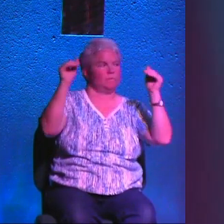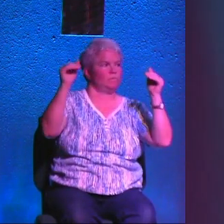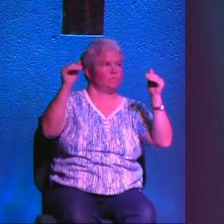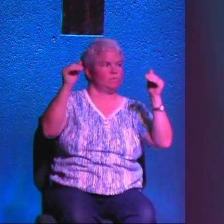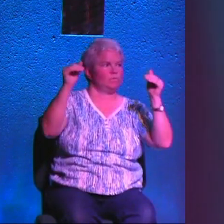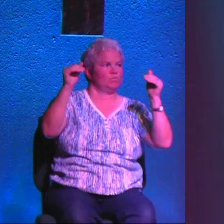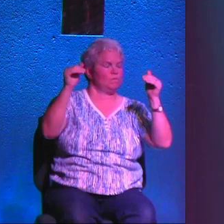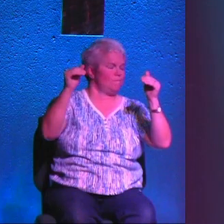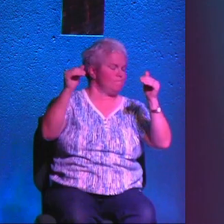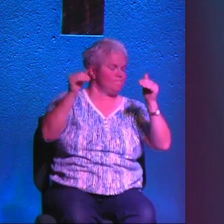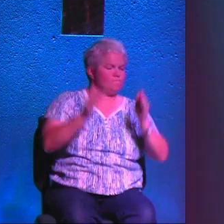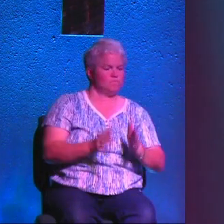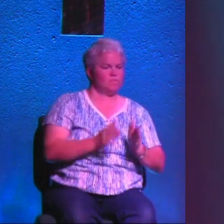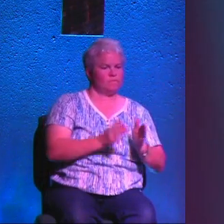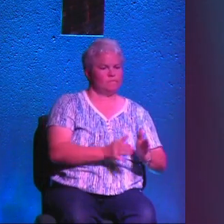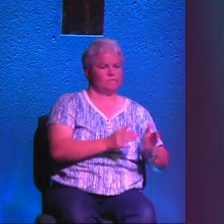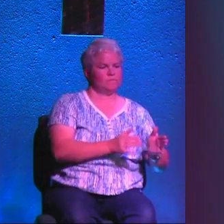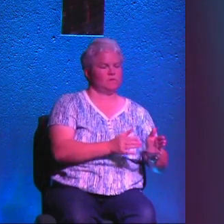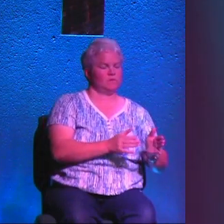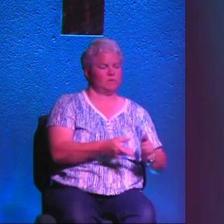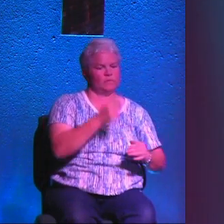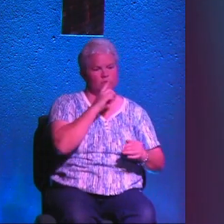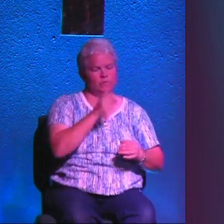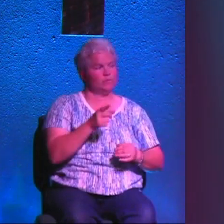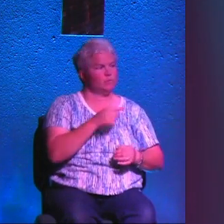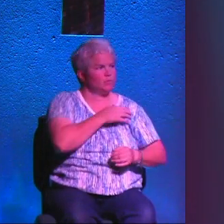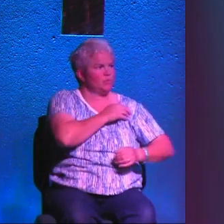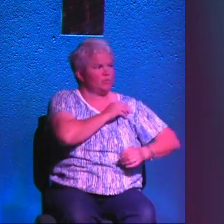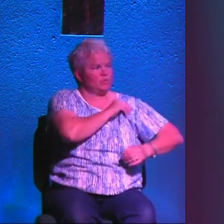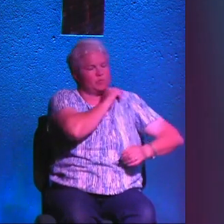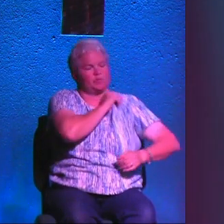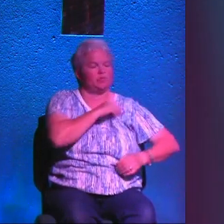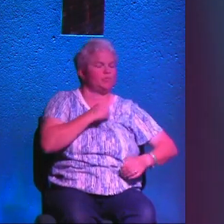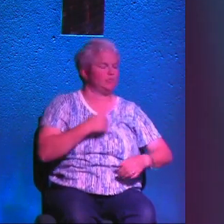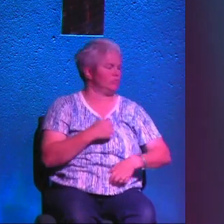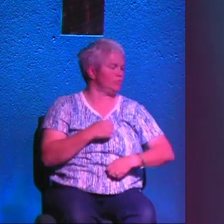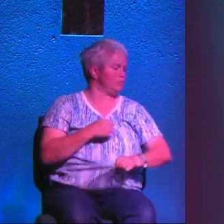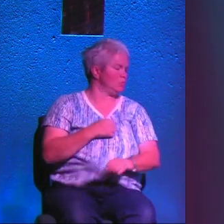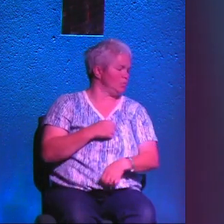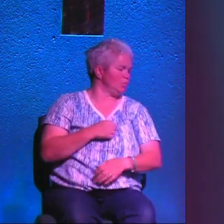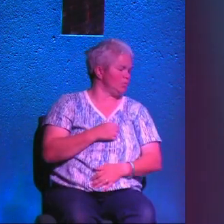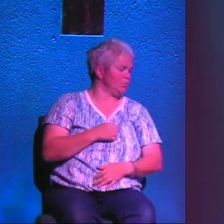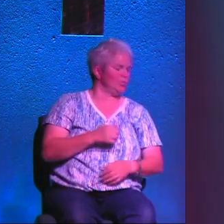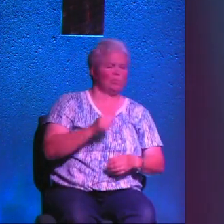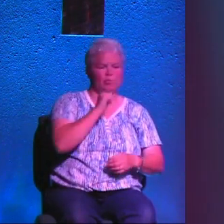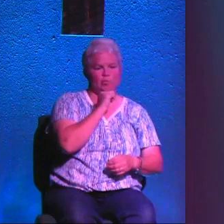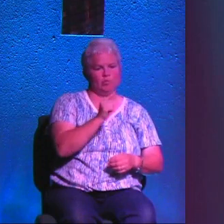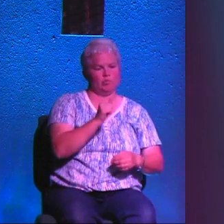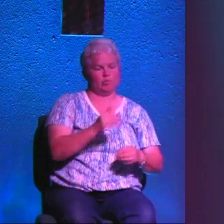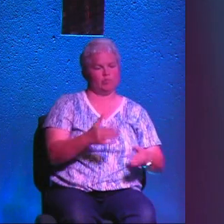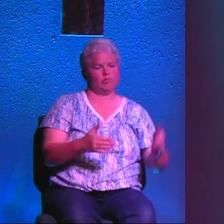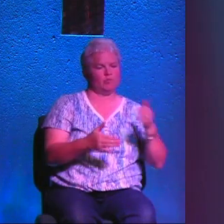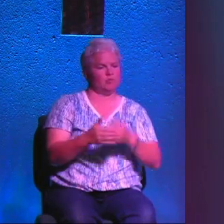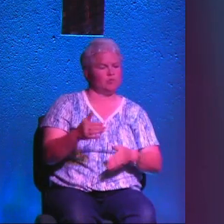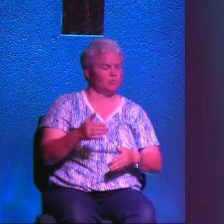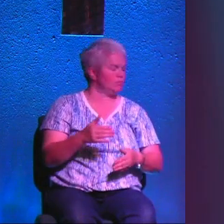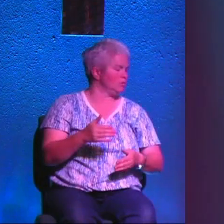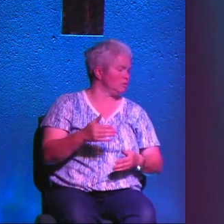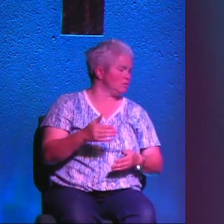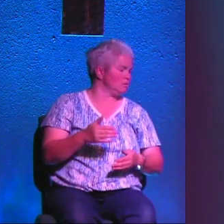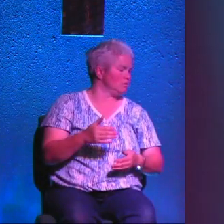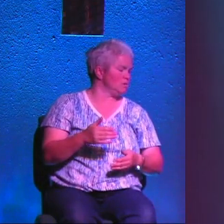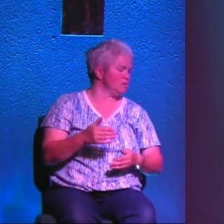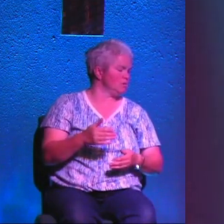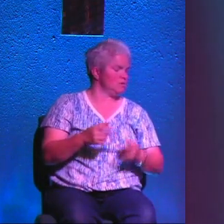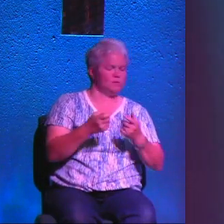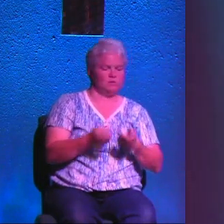But God had a different plan. He said, no matter what you do, it's not enough.